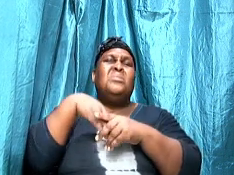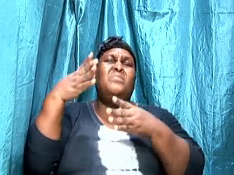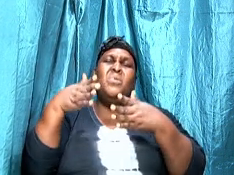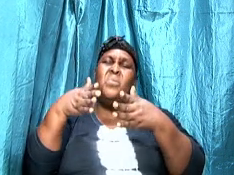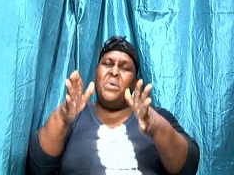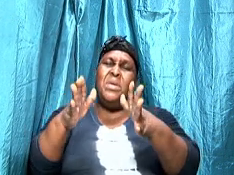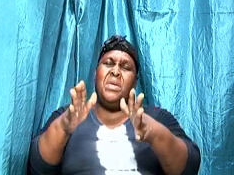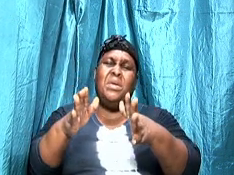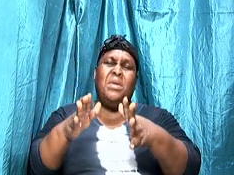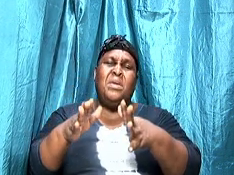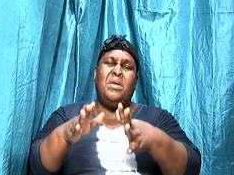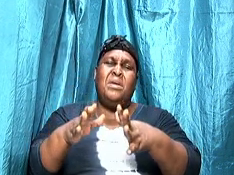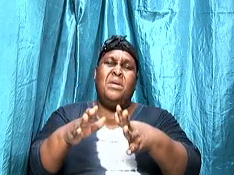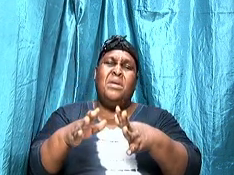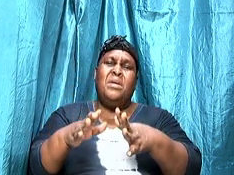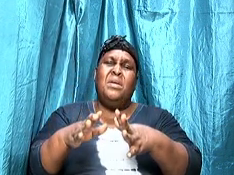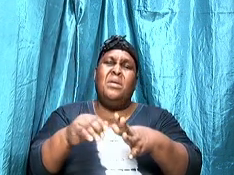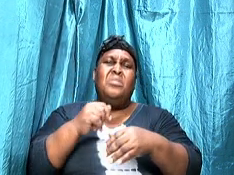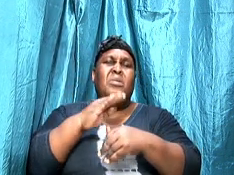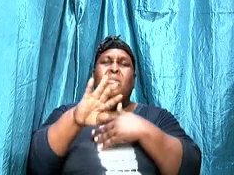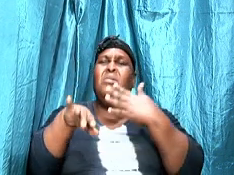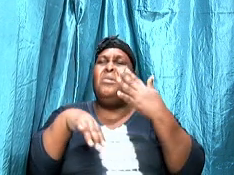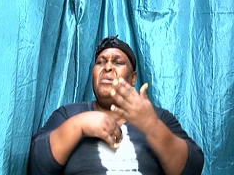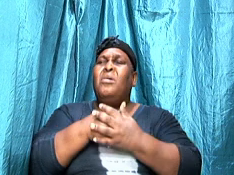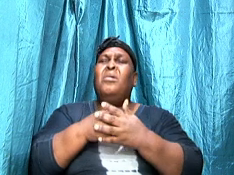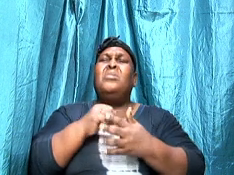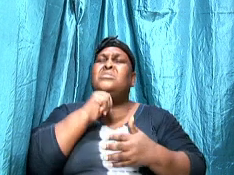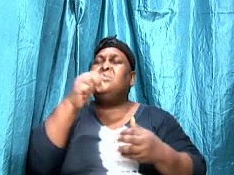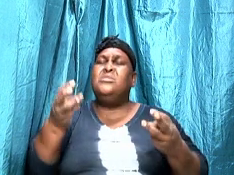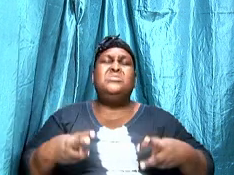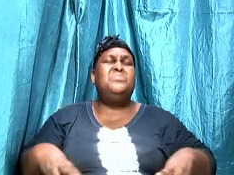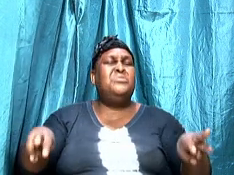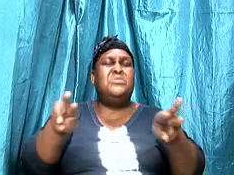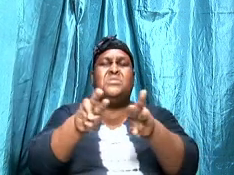as I said, this is Romans 3 and verse 11.